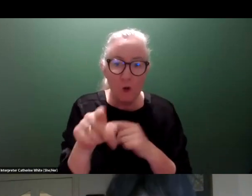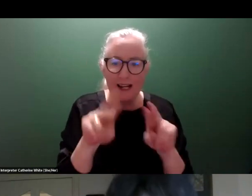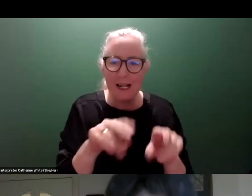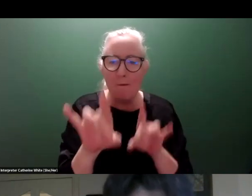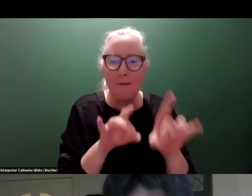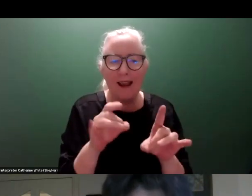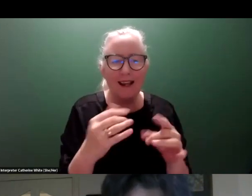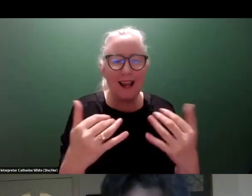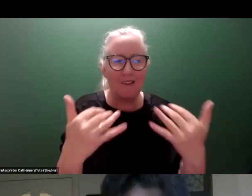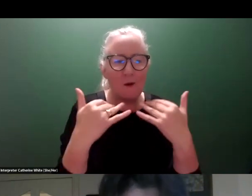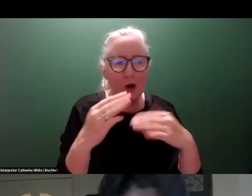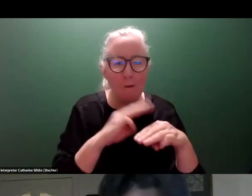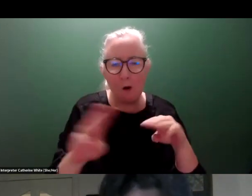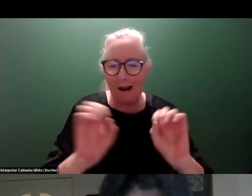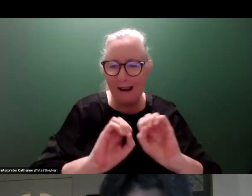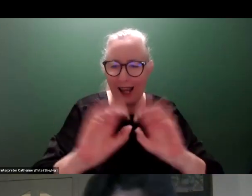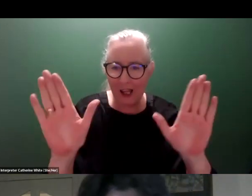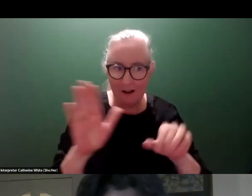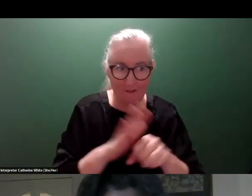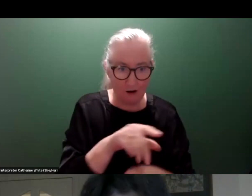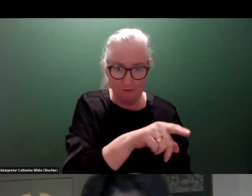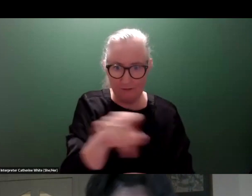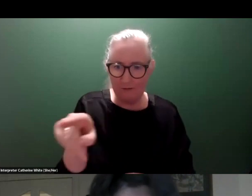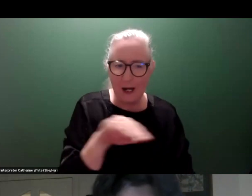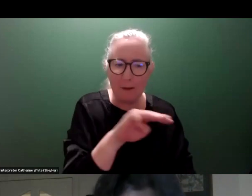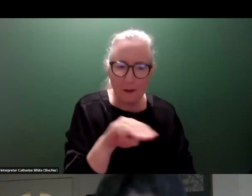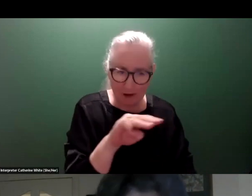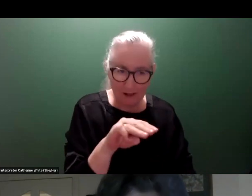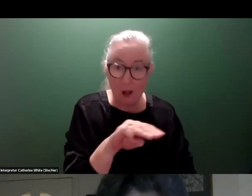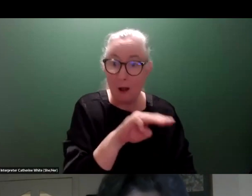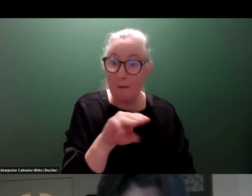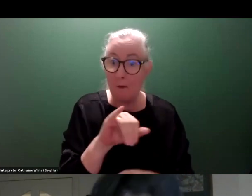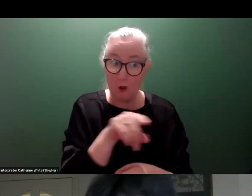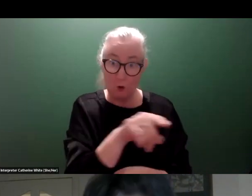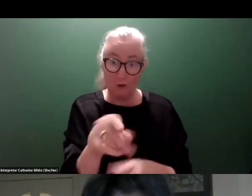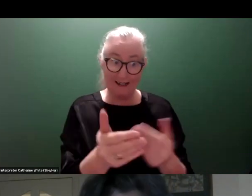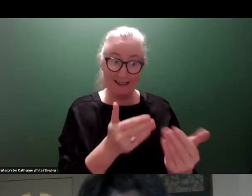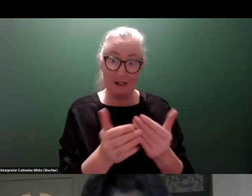more comprehensible to people, to the people that you're dealing with.